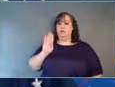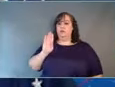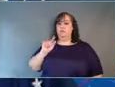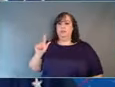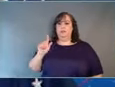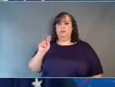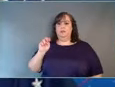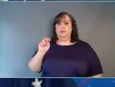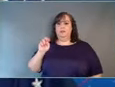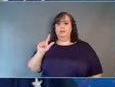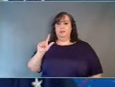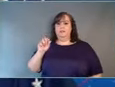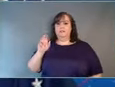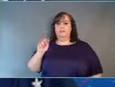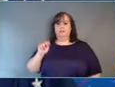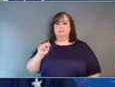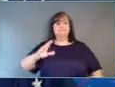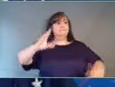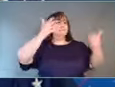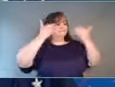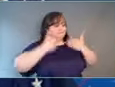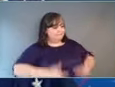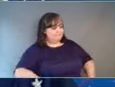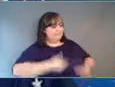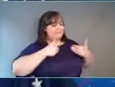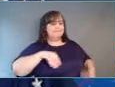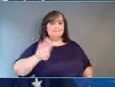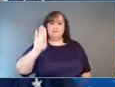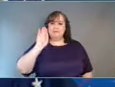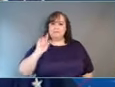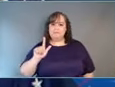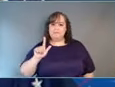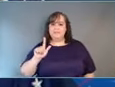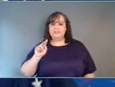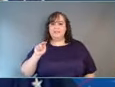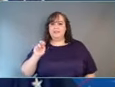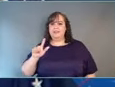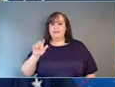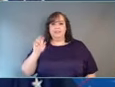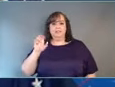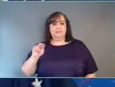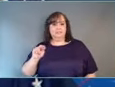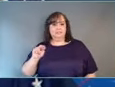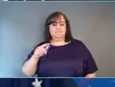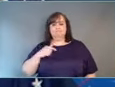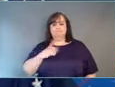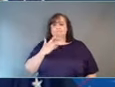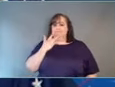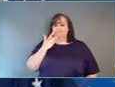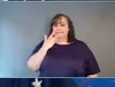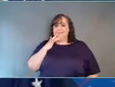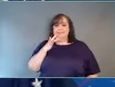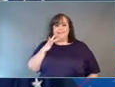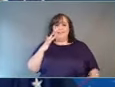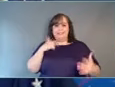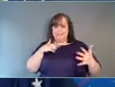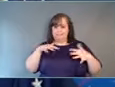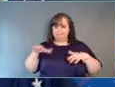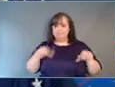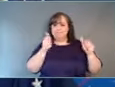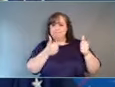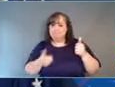Hi, I'm Bill Nelson. I have the privilege of heading up NASA, and I want to thank you for joining us